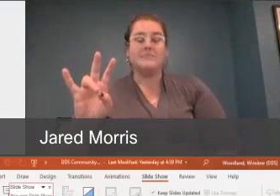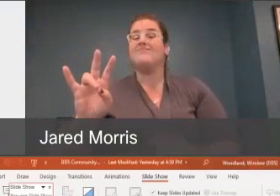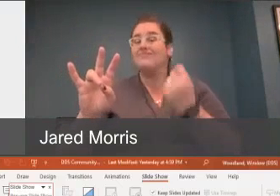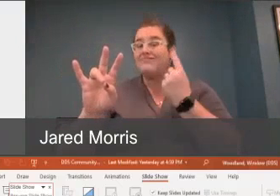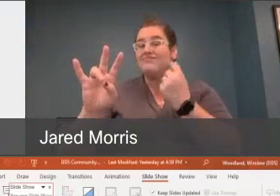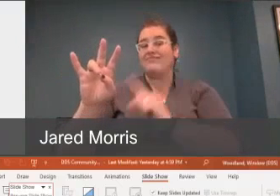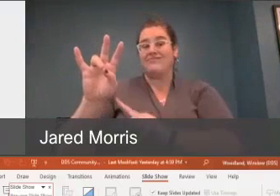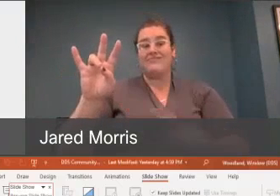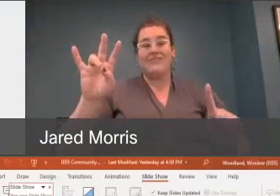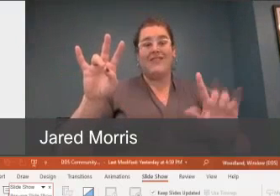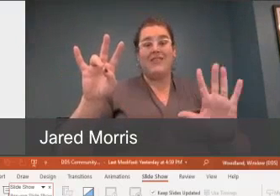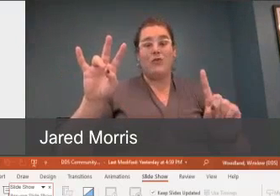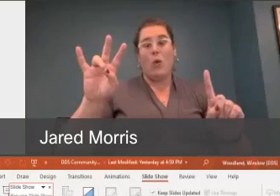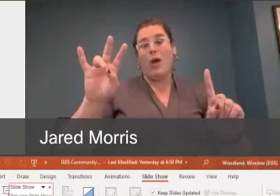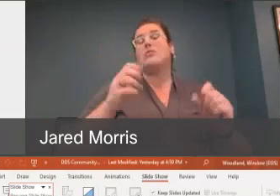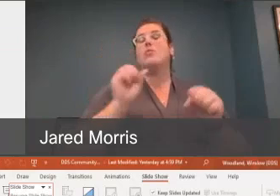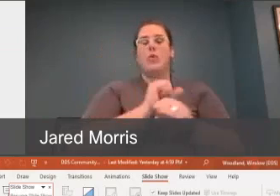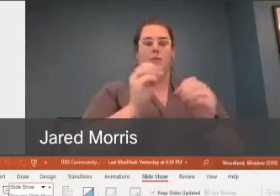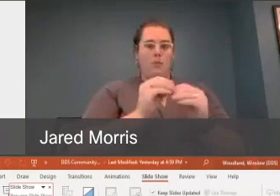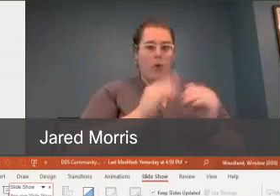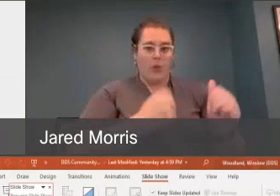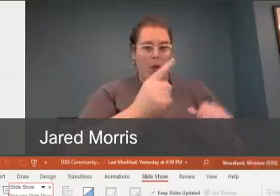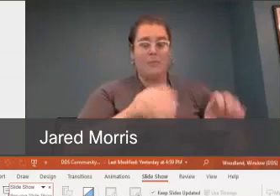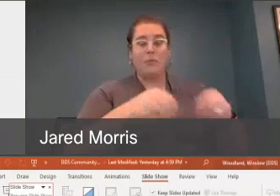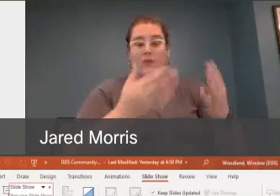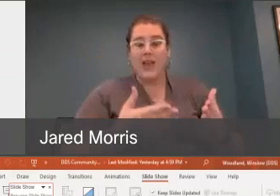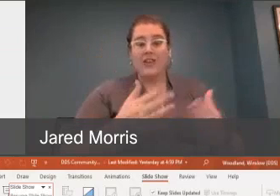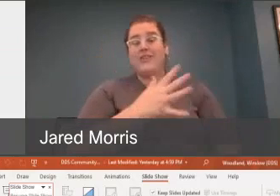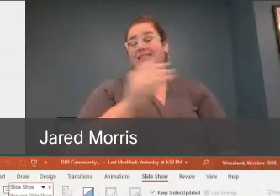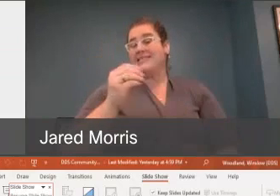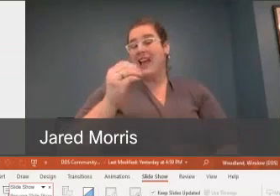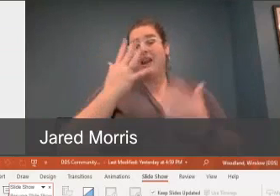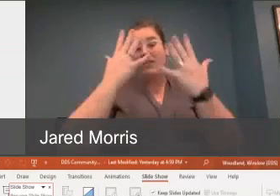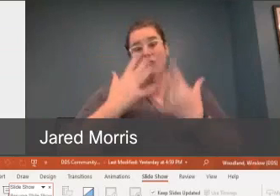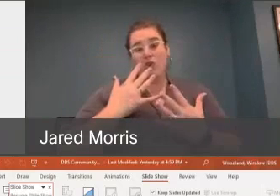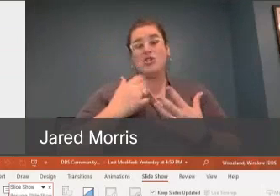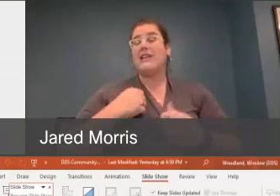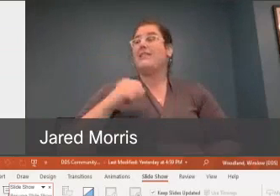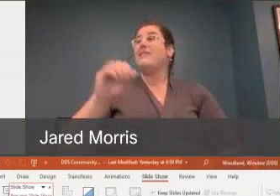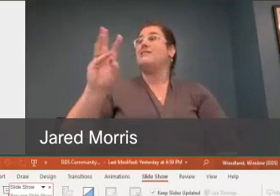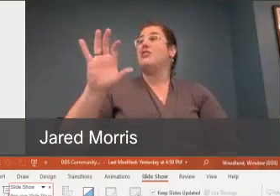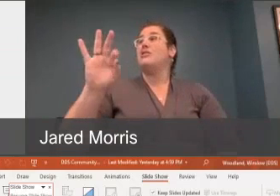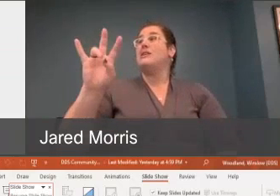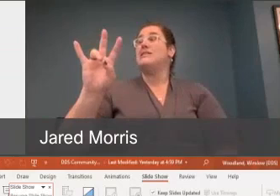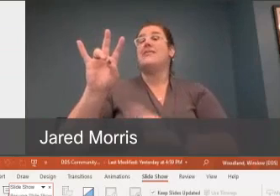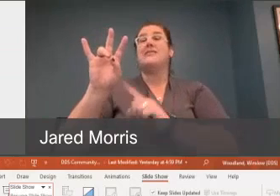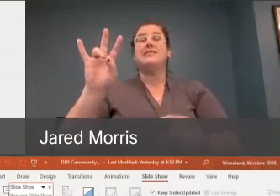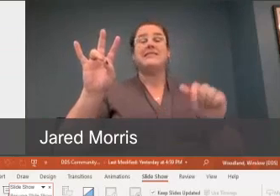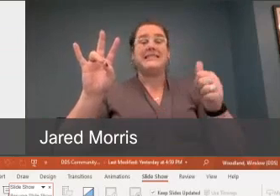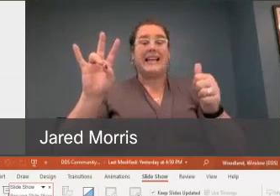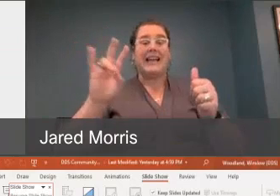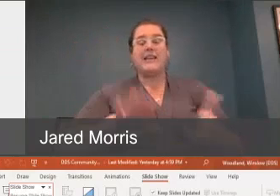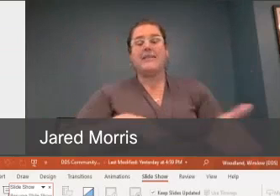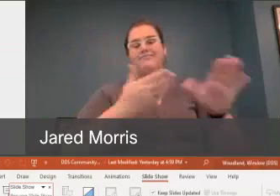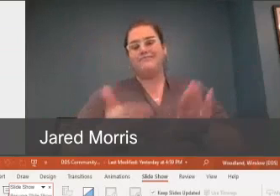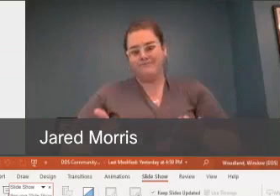provider. And sadly, 10 of those staff have died of COVID-19. In terms of vaccination